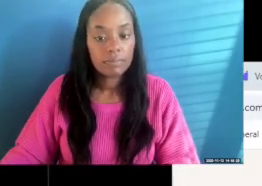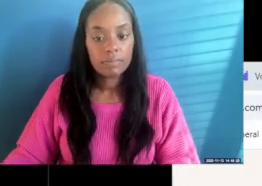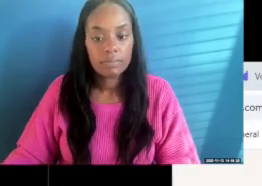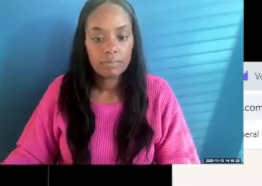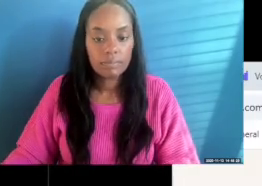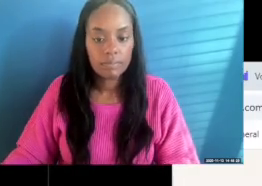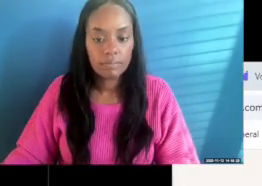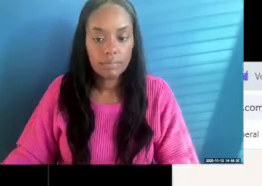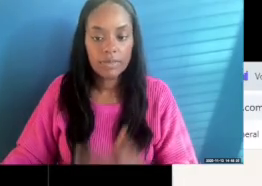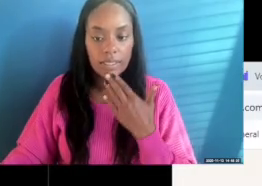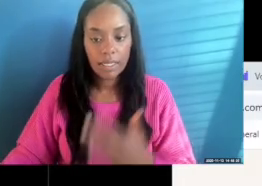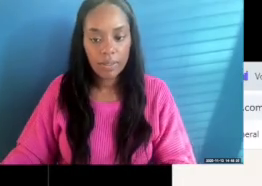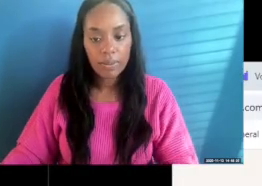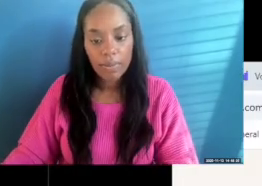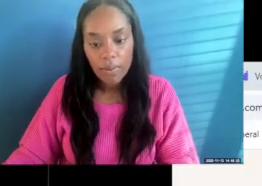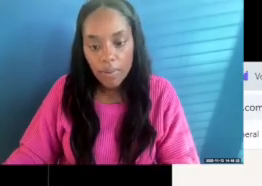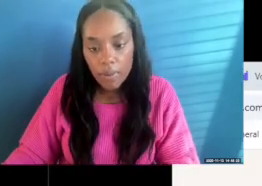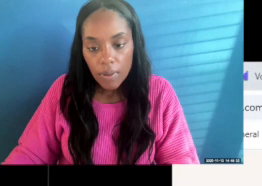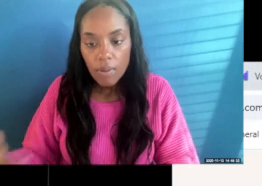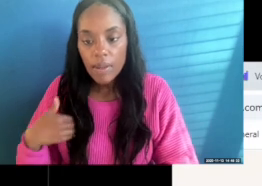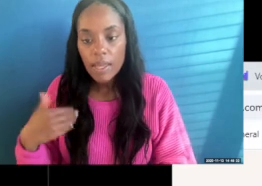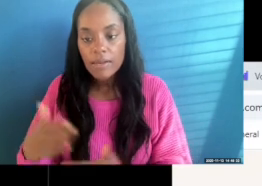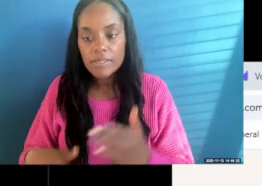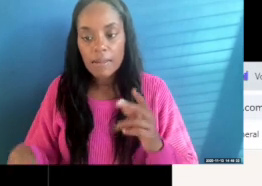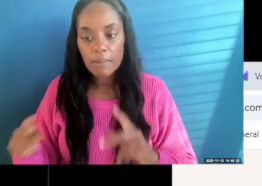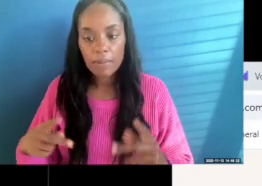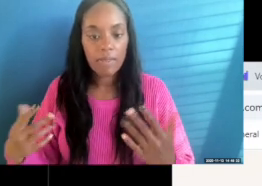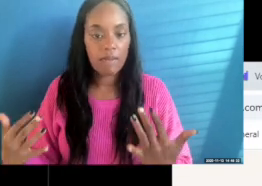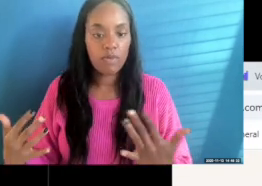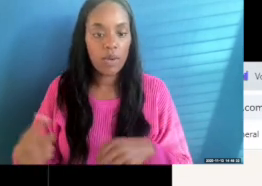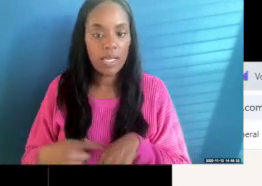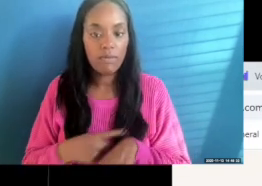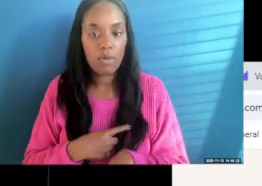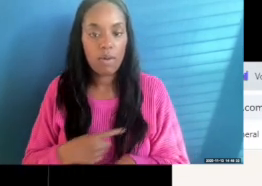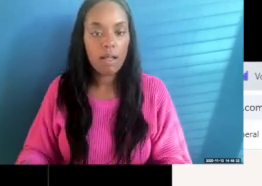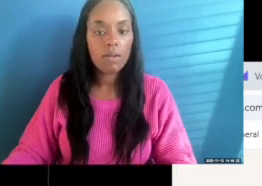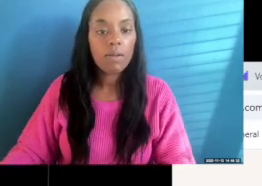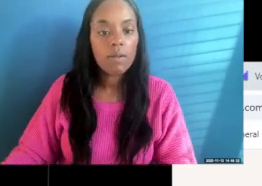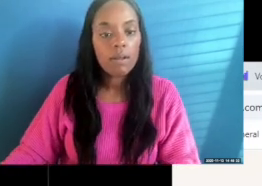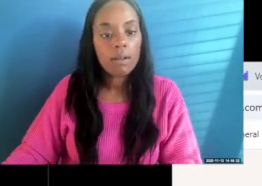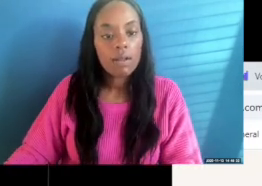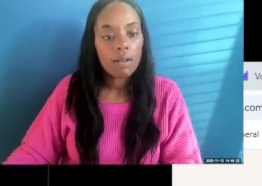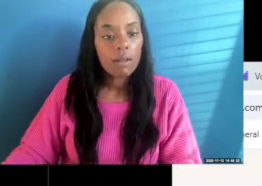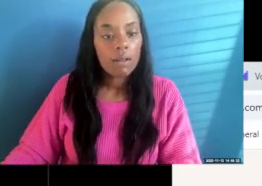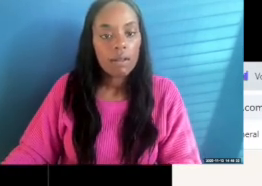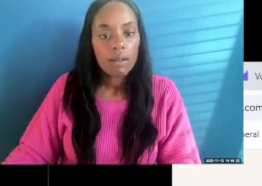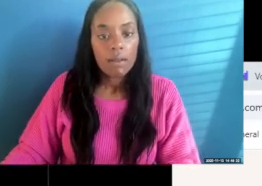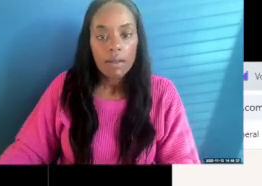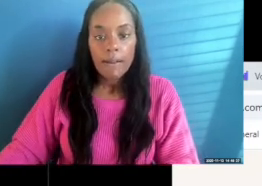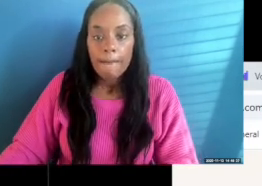that momentum and growth in that critical vehicle class that we see. And with that, I'll stop talking.